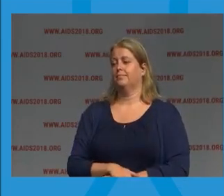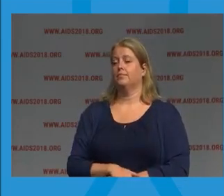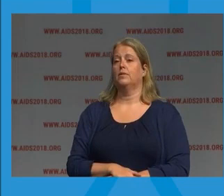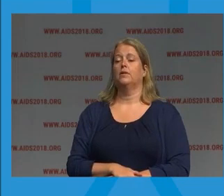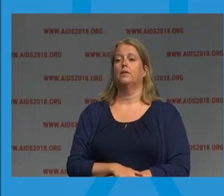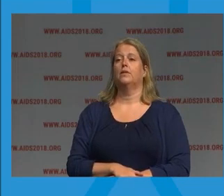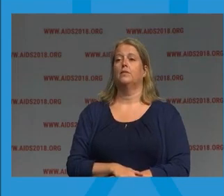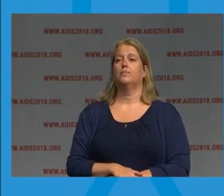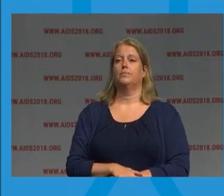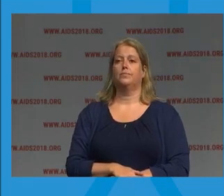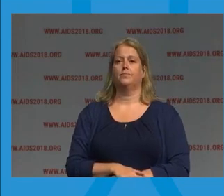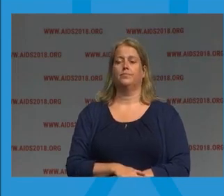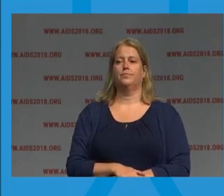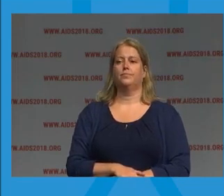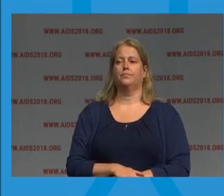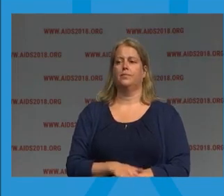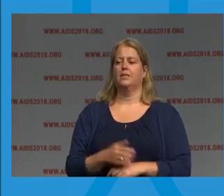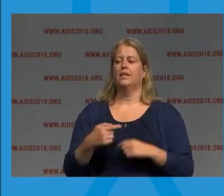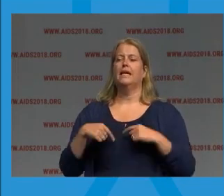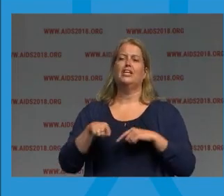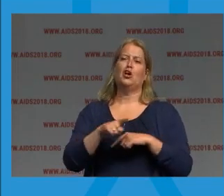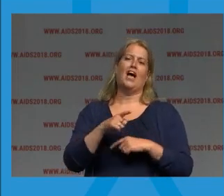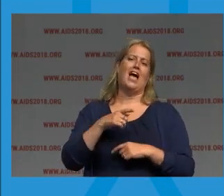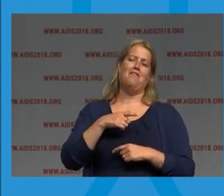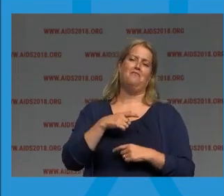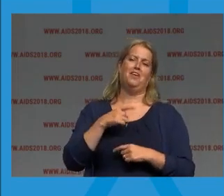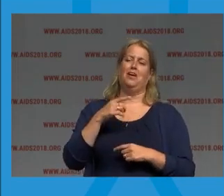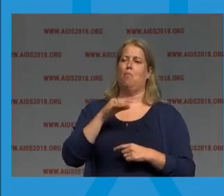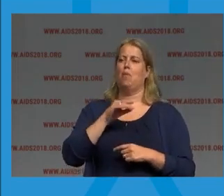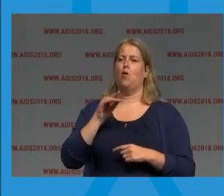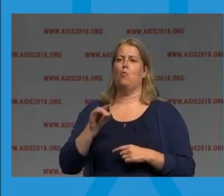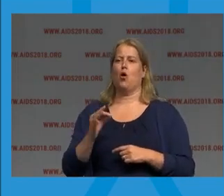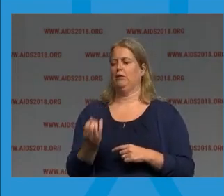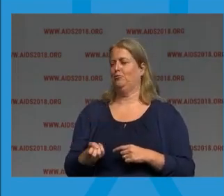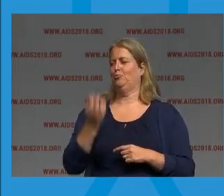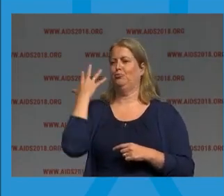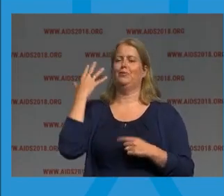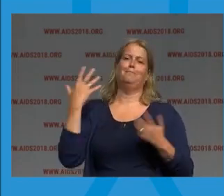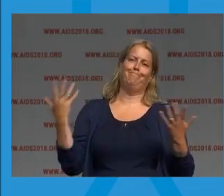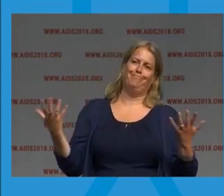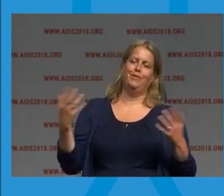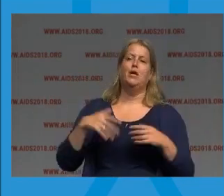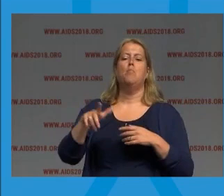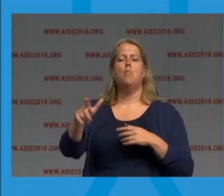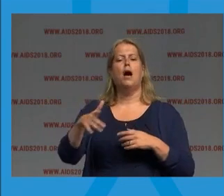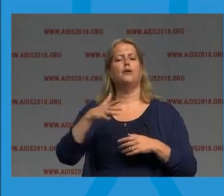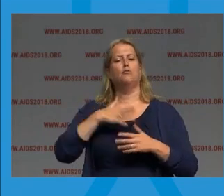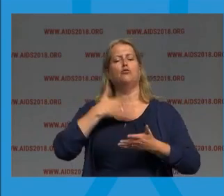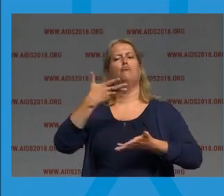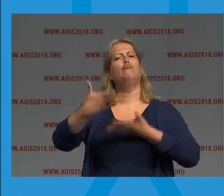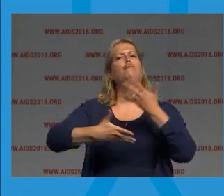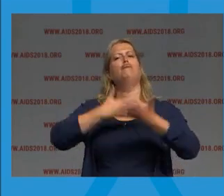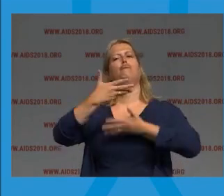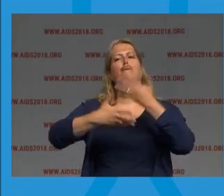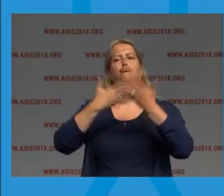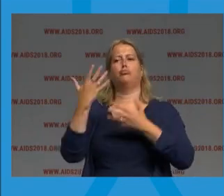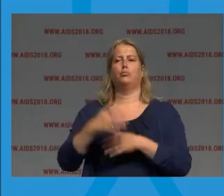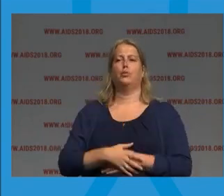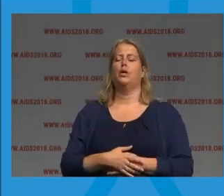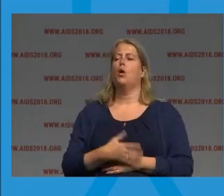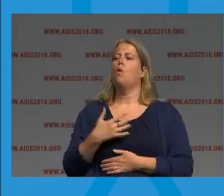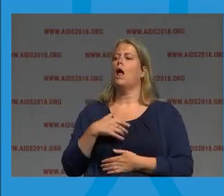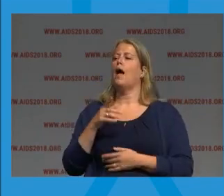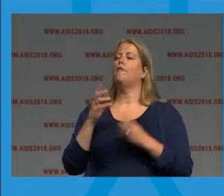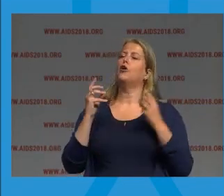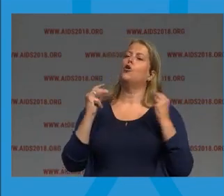I'll not have the privilege of a PowerPoint presentation, but this is how I plan to walk you through this conversation. We will have a quick one-on-one so